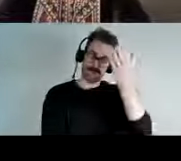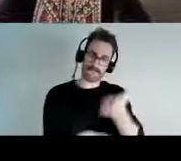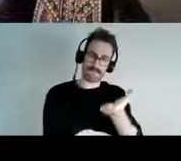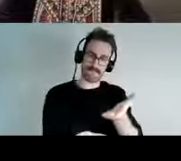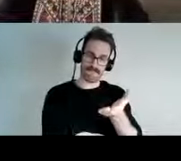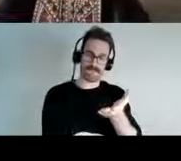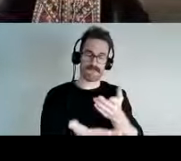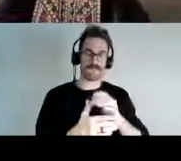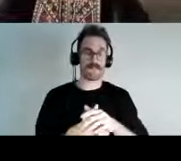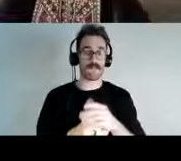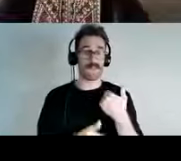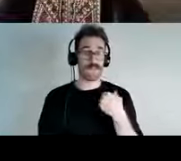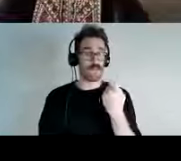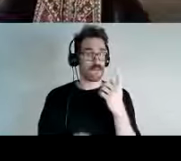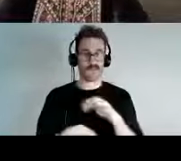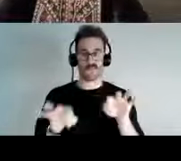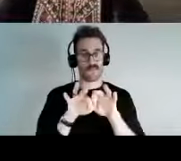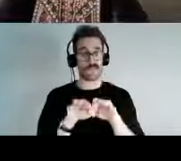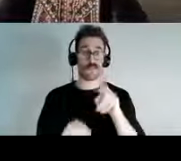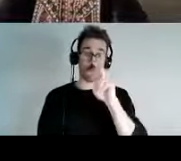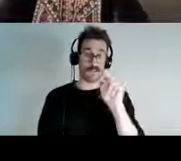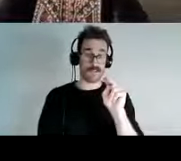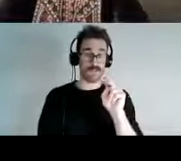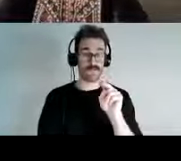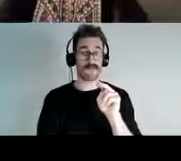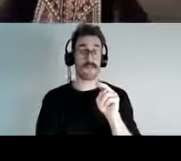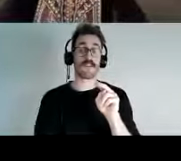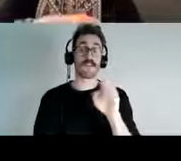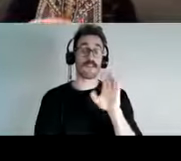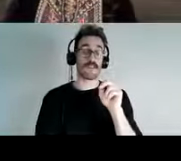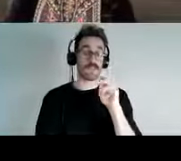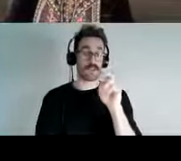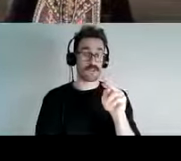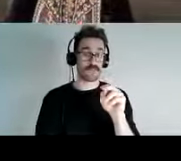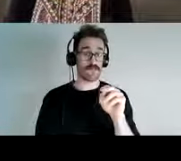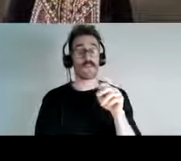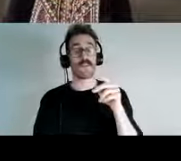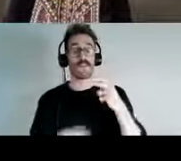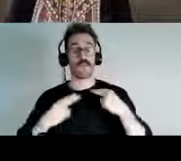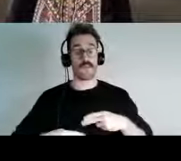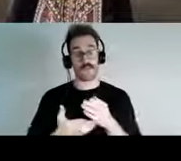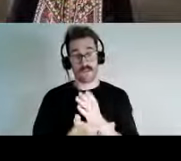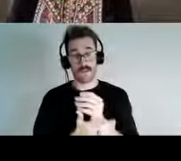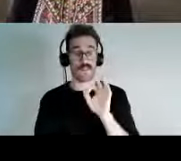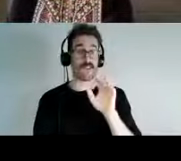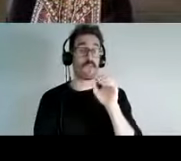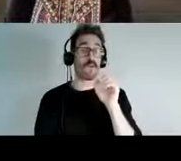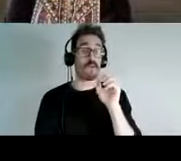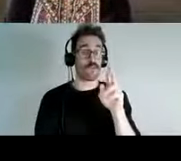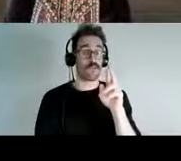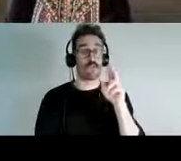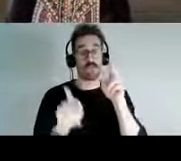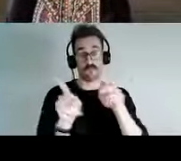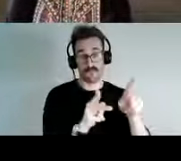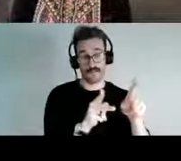instrument called the United Nations Convention on the Rights of Older Persons. Sadly, to date, our country has not supported